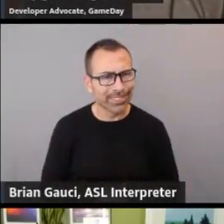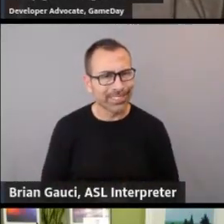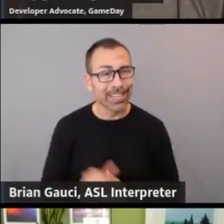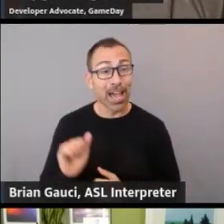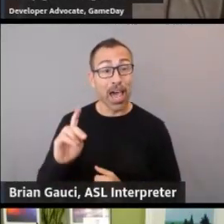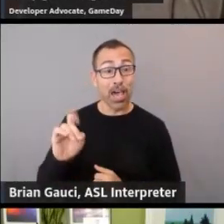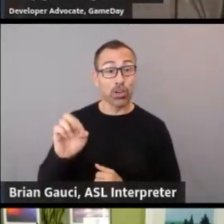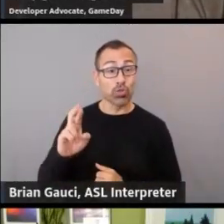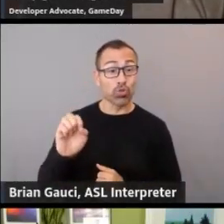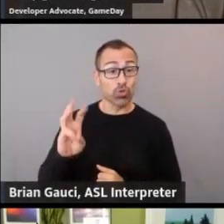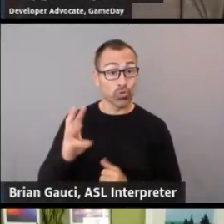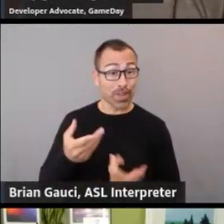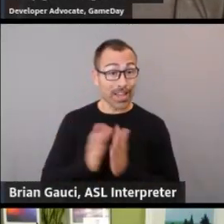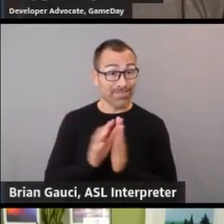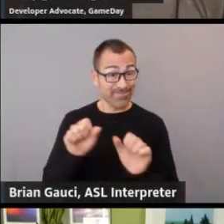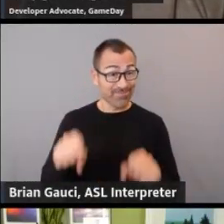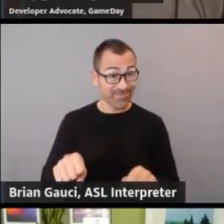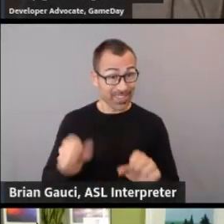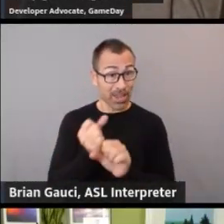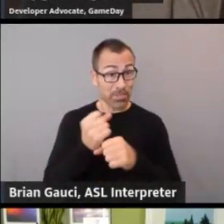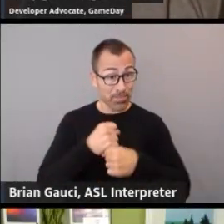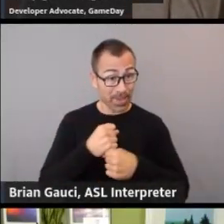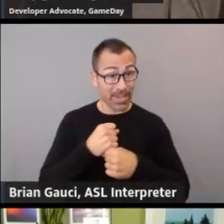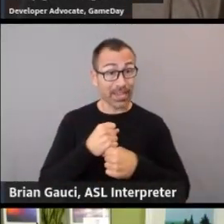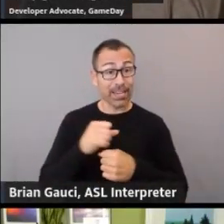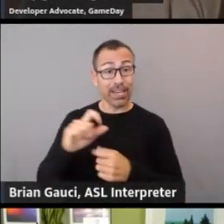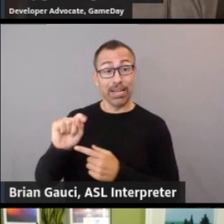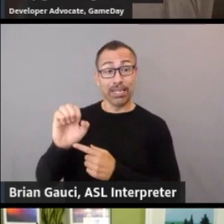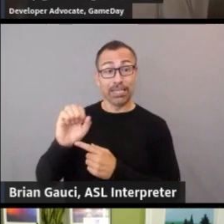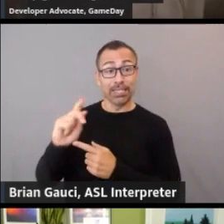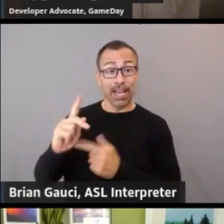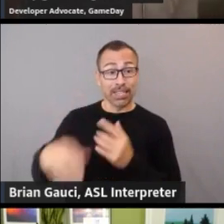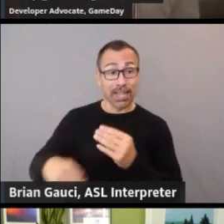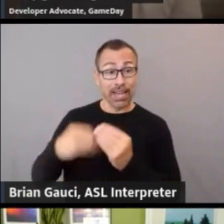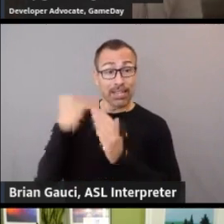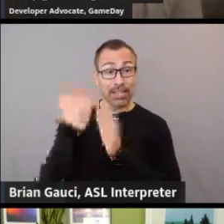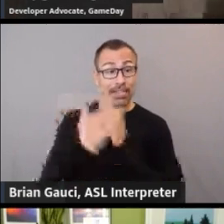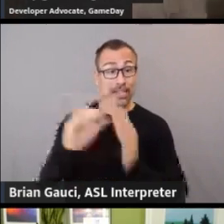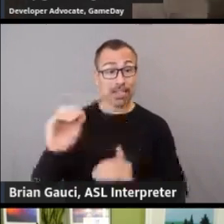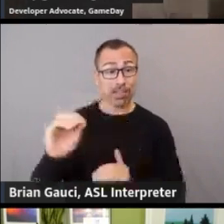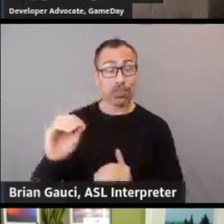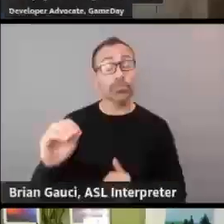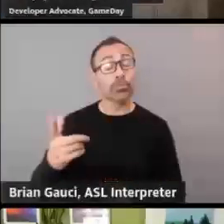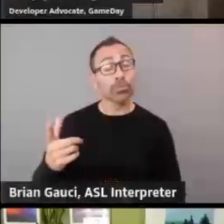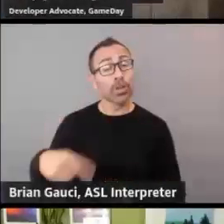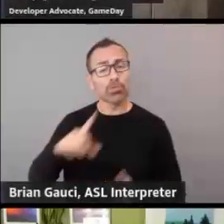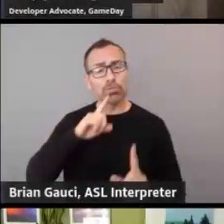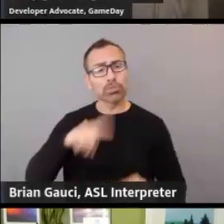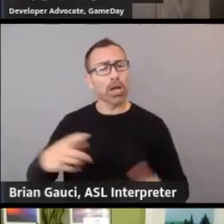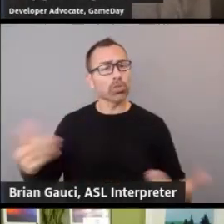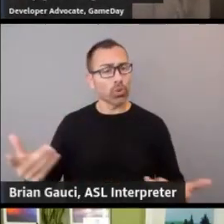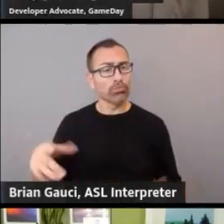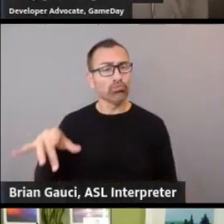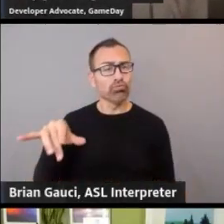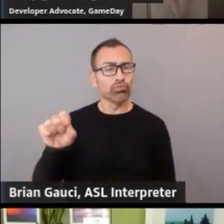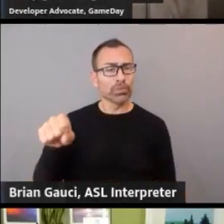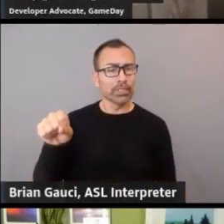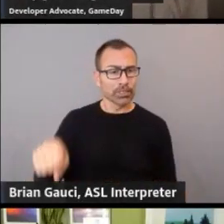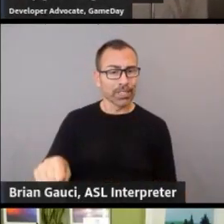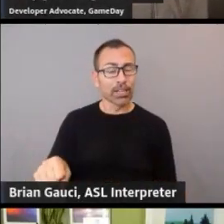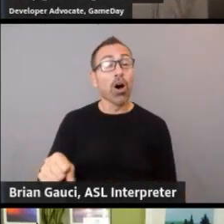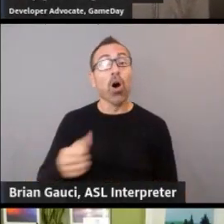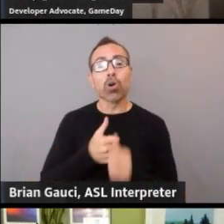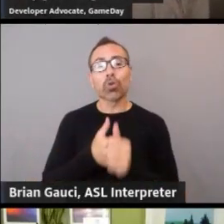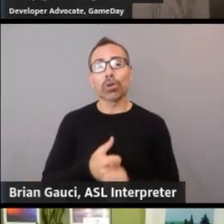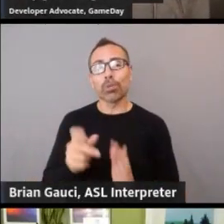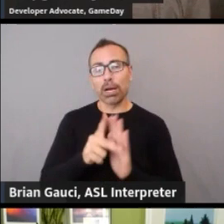asked, can I do this? Can I create a task for list 0? And the authorization response is, yes, you can. And this is according to policy 1. Okay,